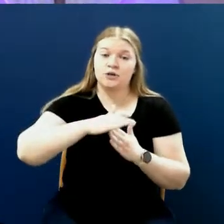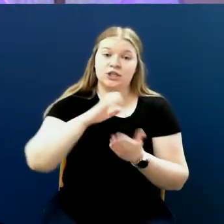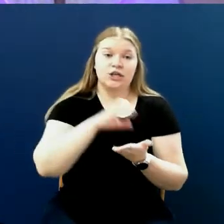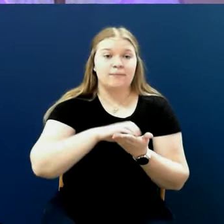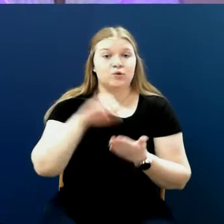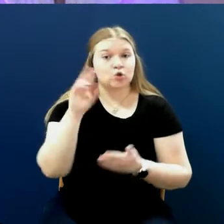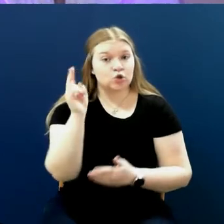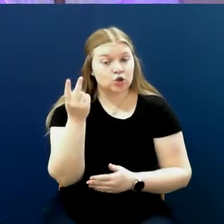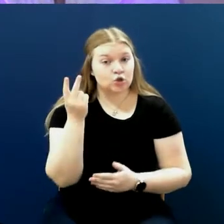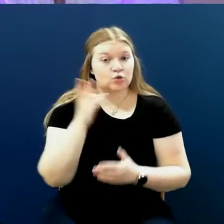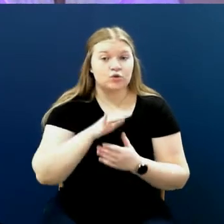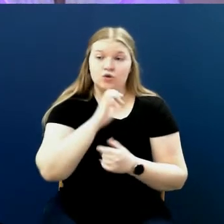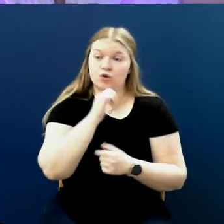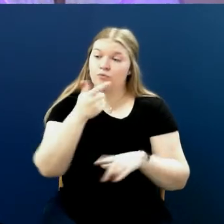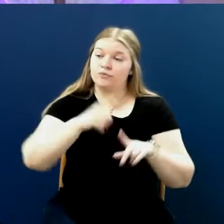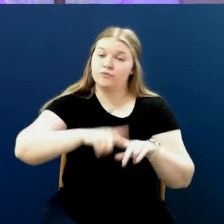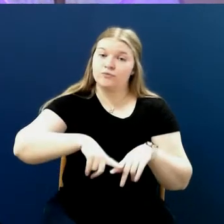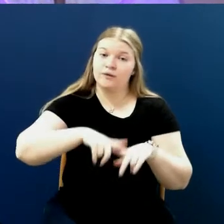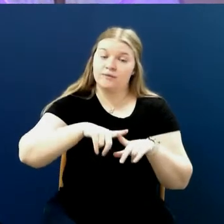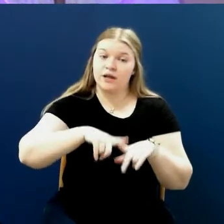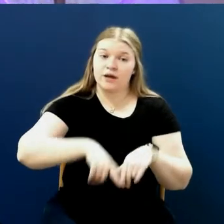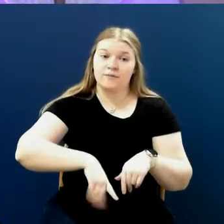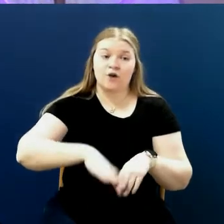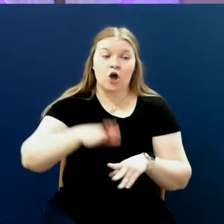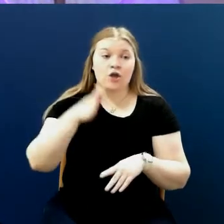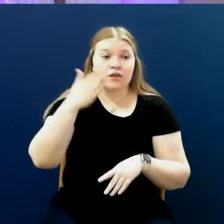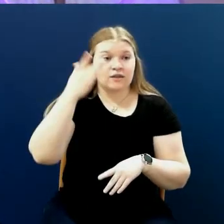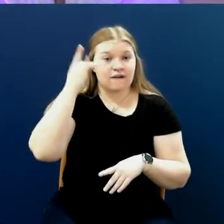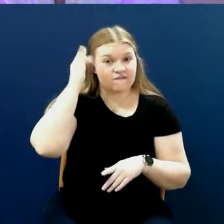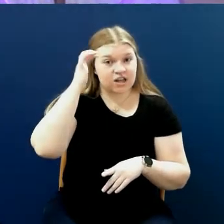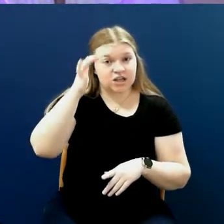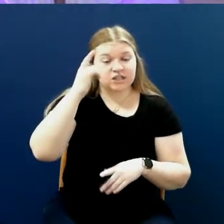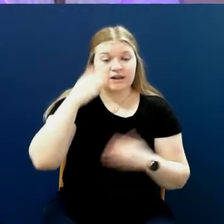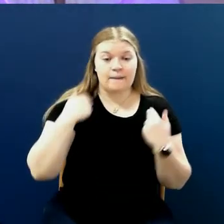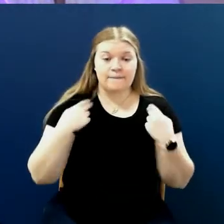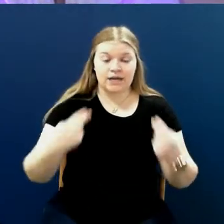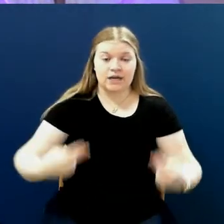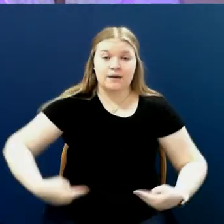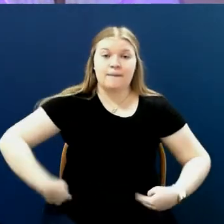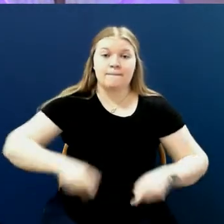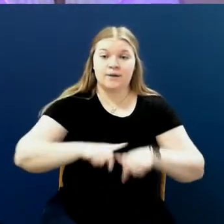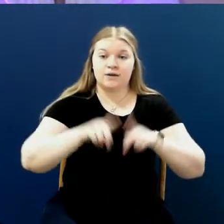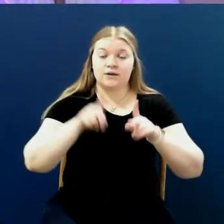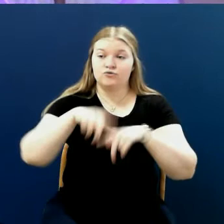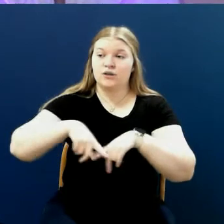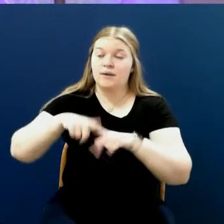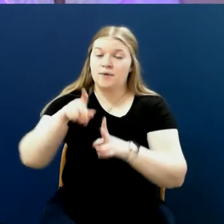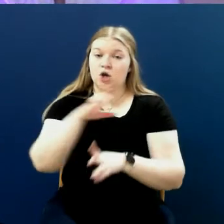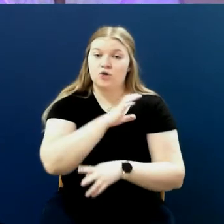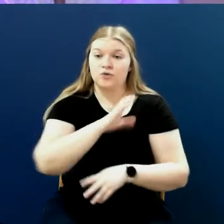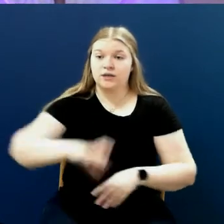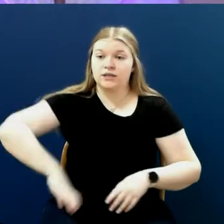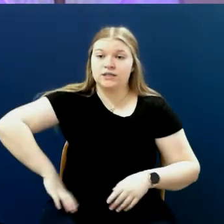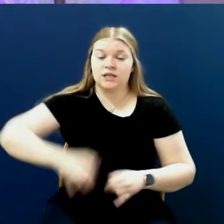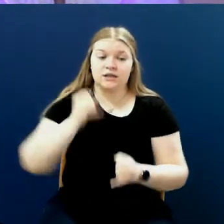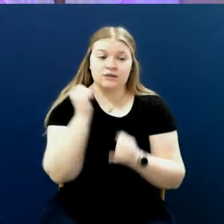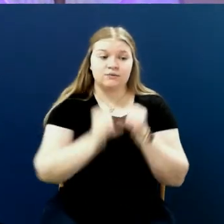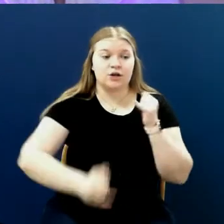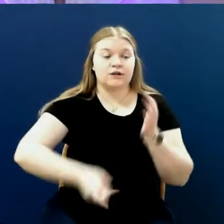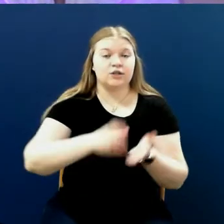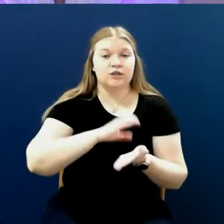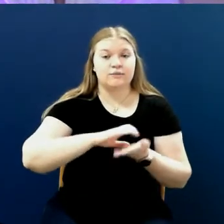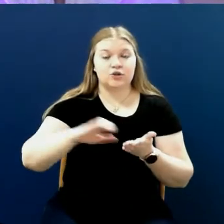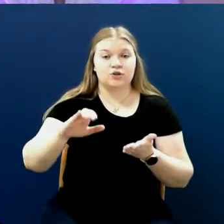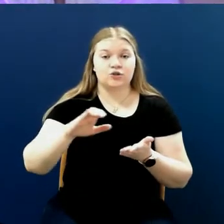2, don't rely upon the philosophy of mankind, but rely upon Christ. The last part of chapter 2 is don't